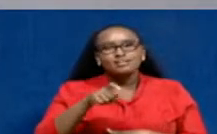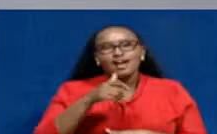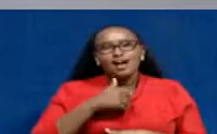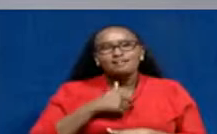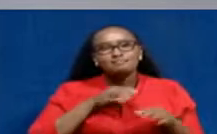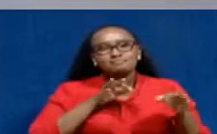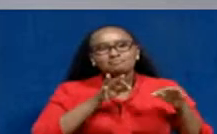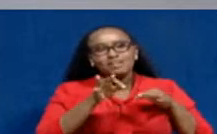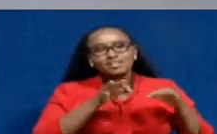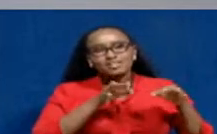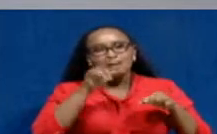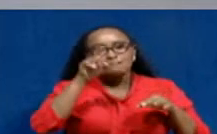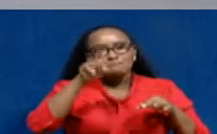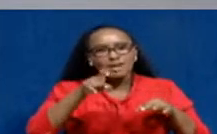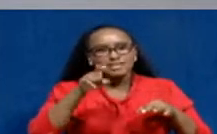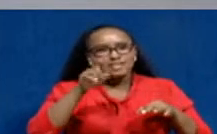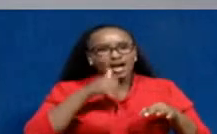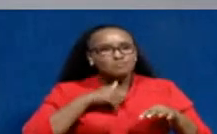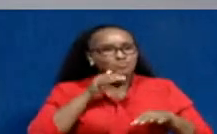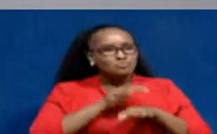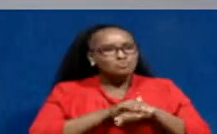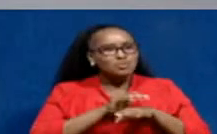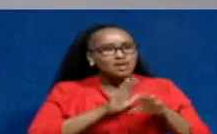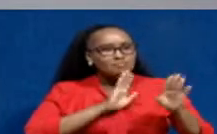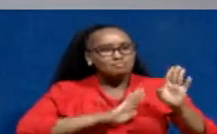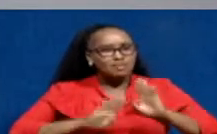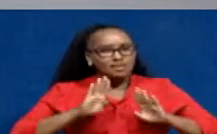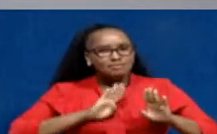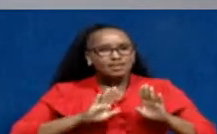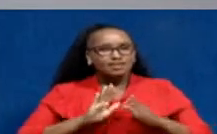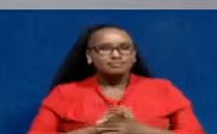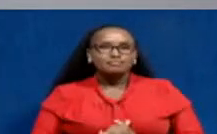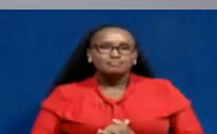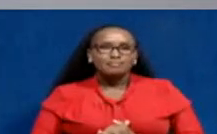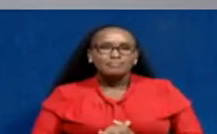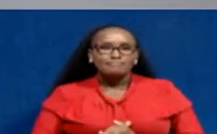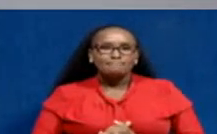measured, you have to be disciplined and unwavering.